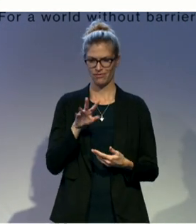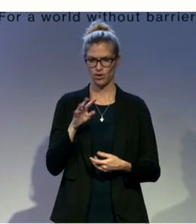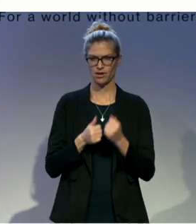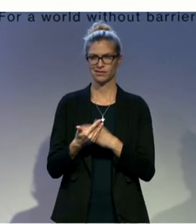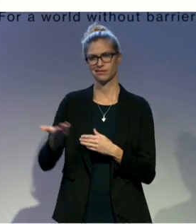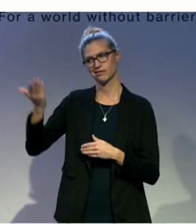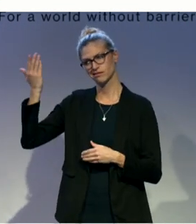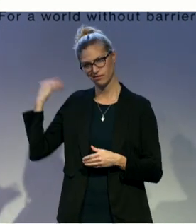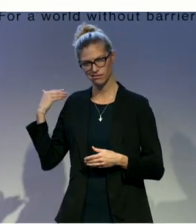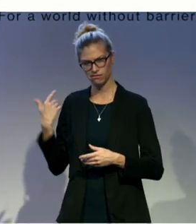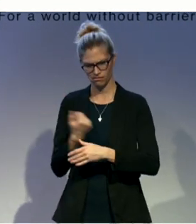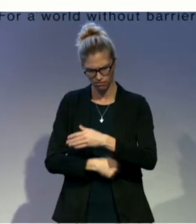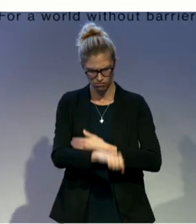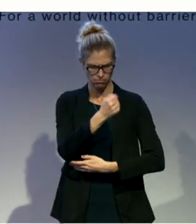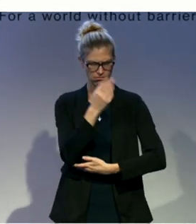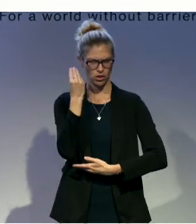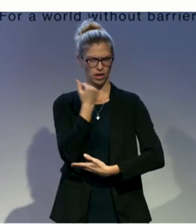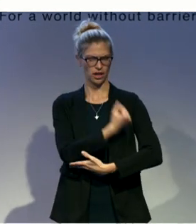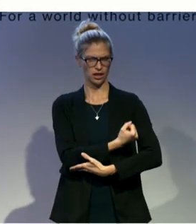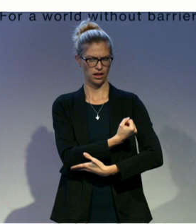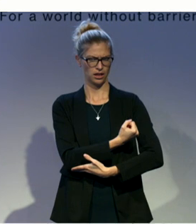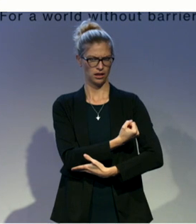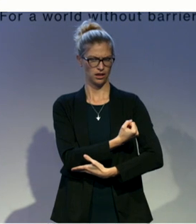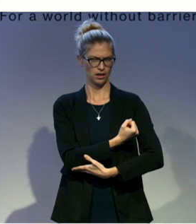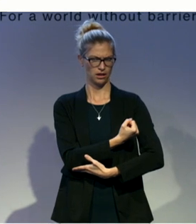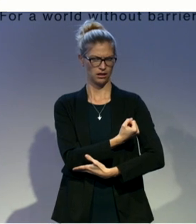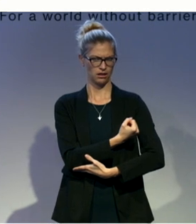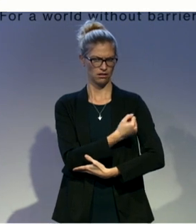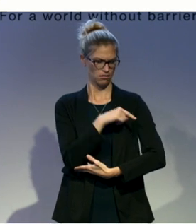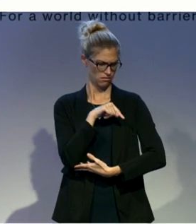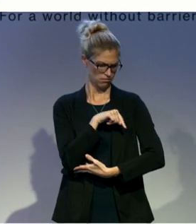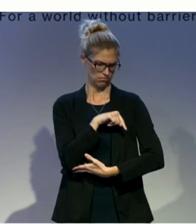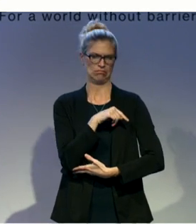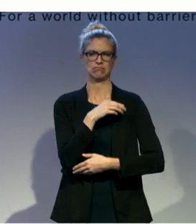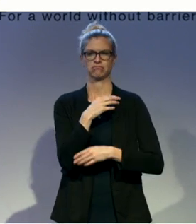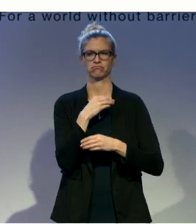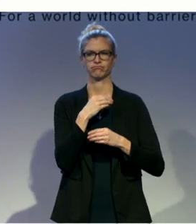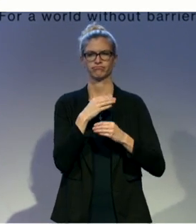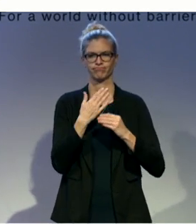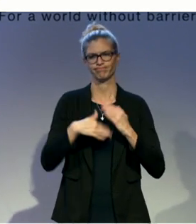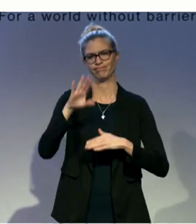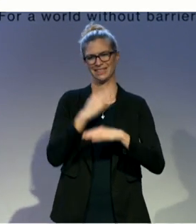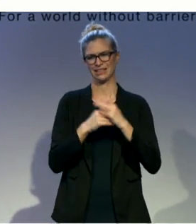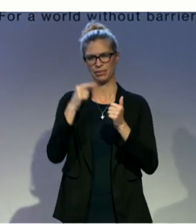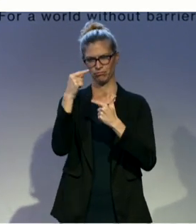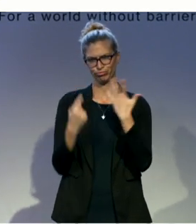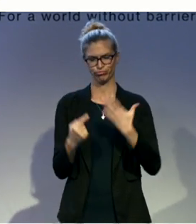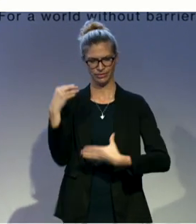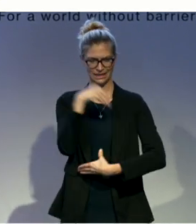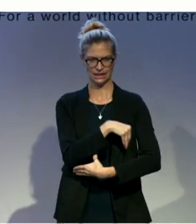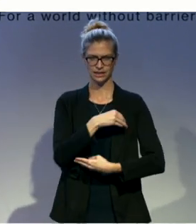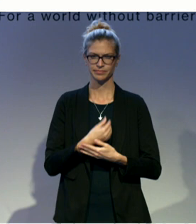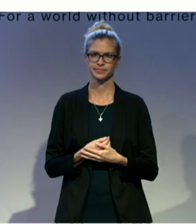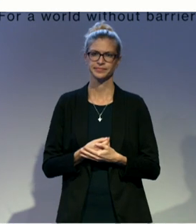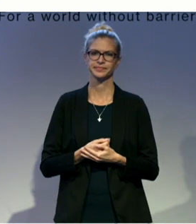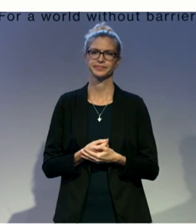with a multiply disability. Ezért fogtam több mint 30 évvel ezelőtt ebbe a munkába.